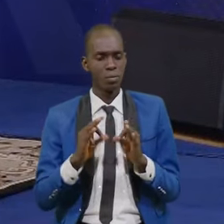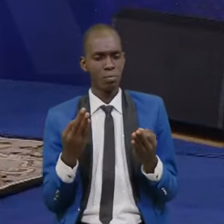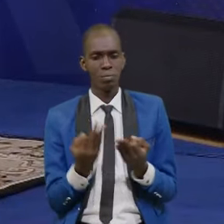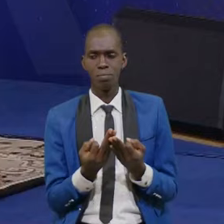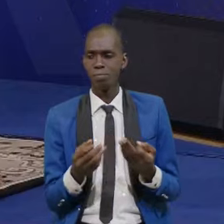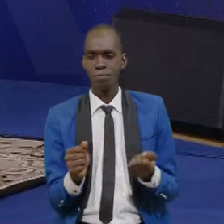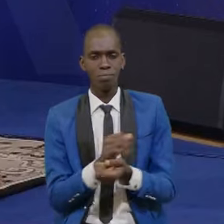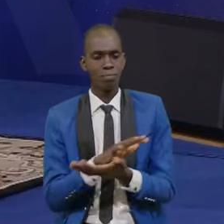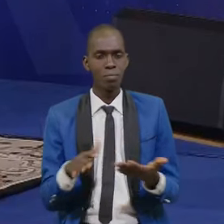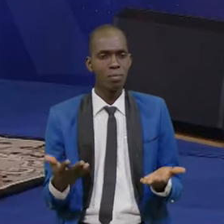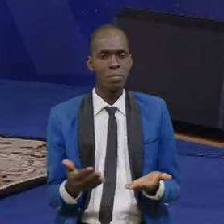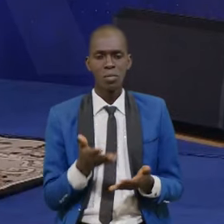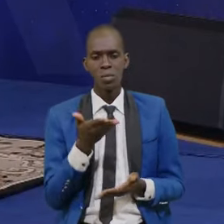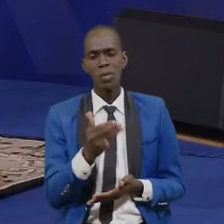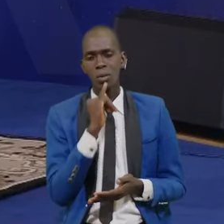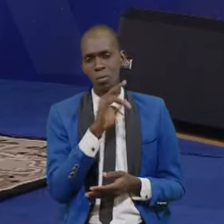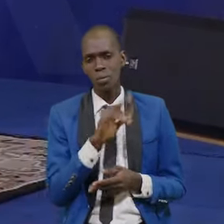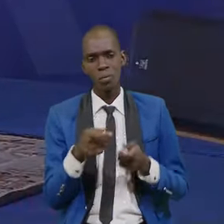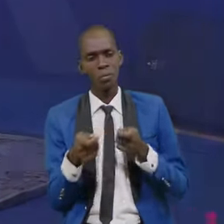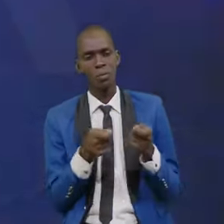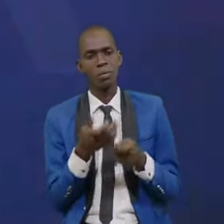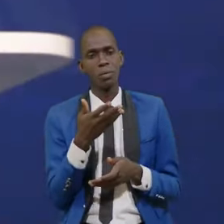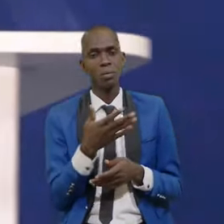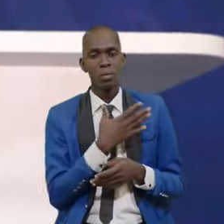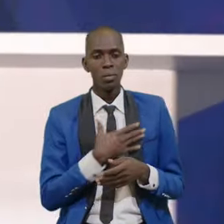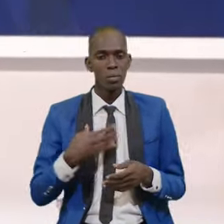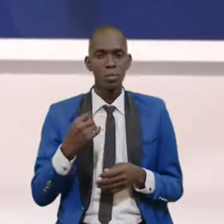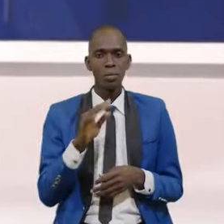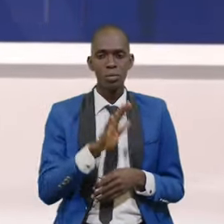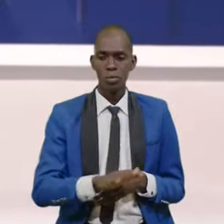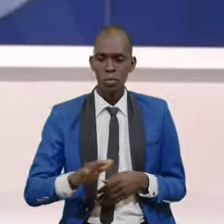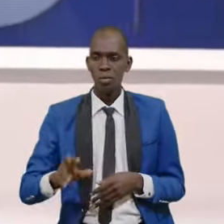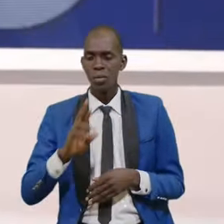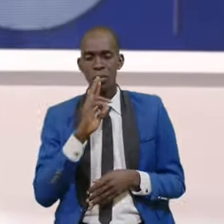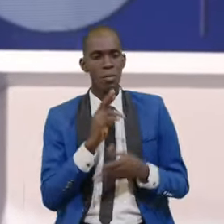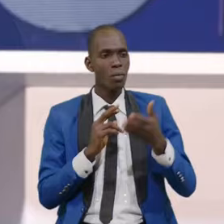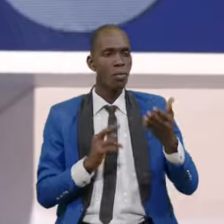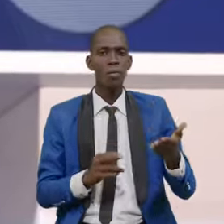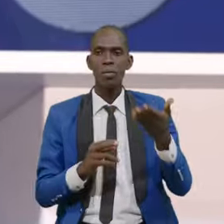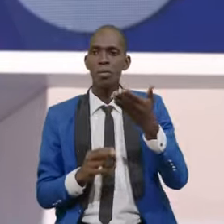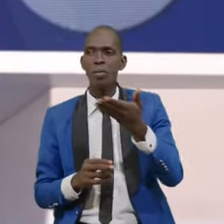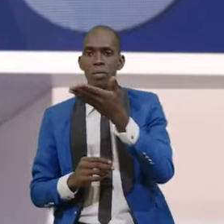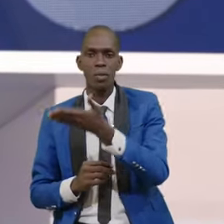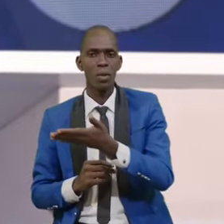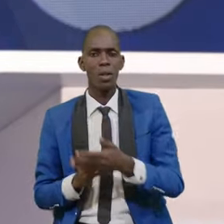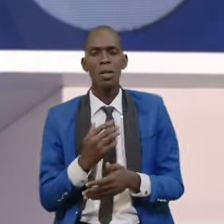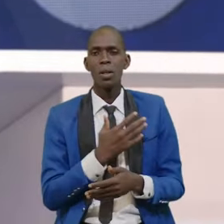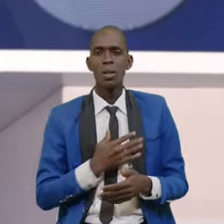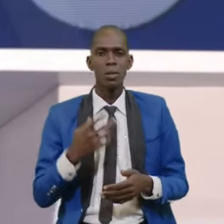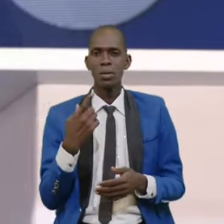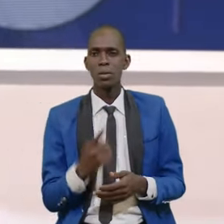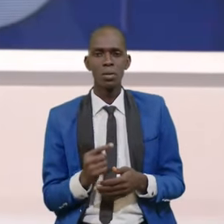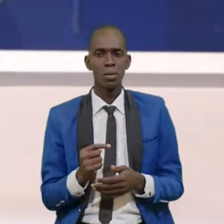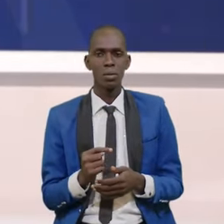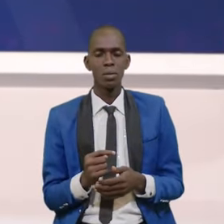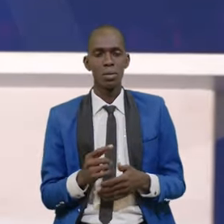scattered. There's no control. And the children are here and there. And that life, what they